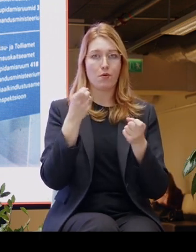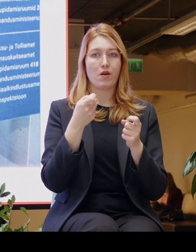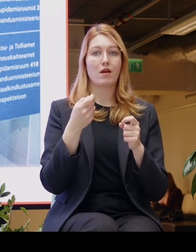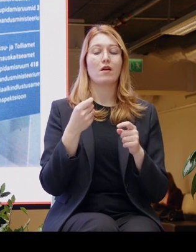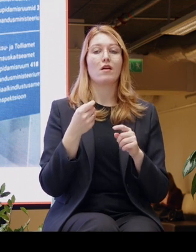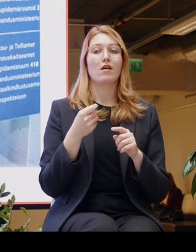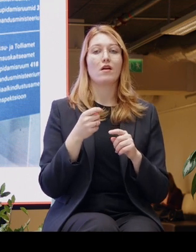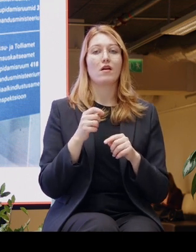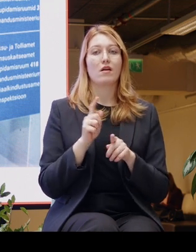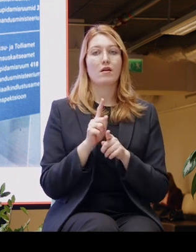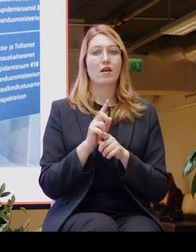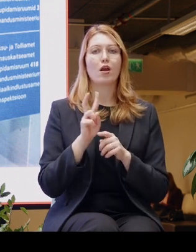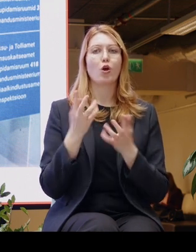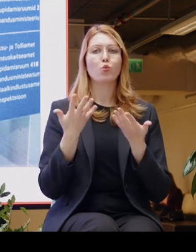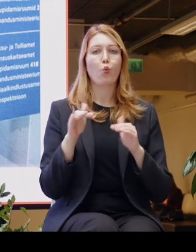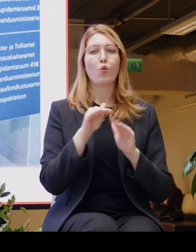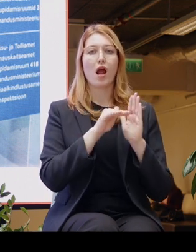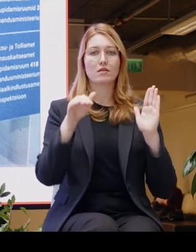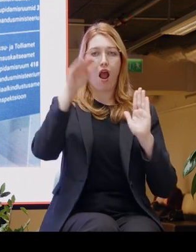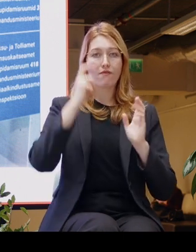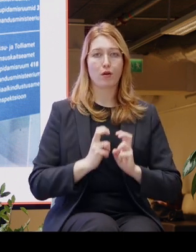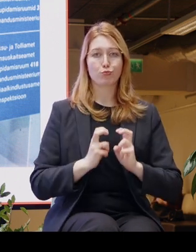which service they are going through and which floor it is.